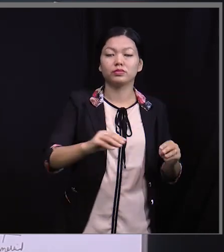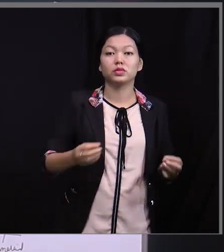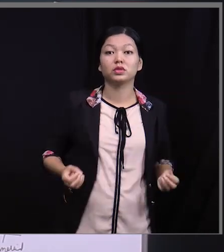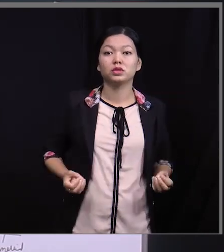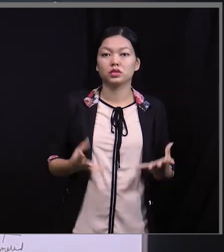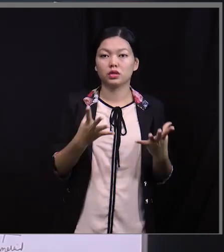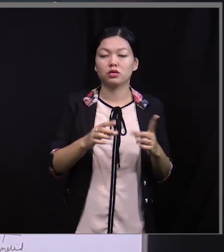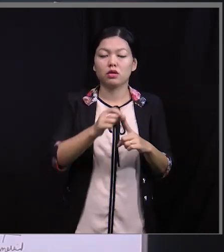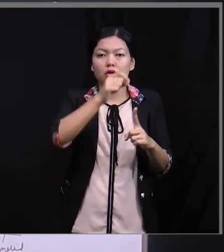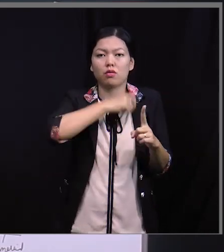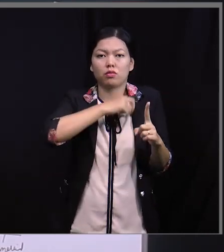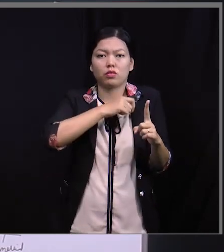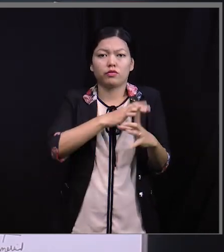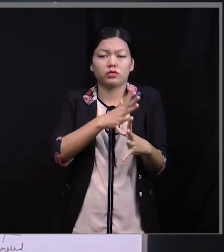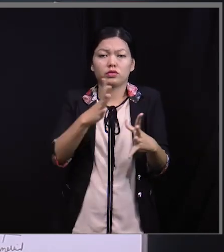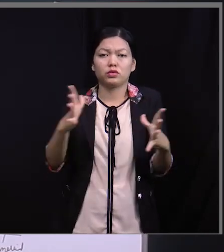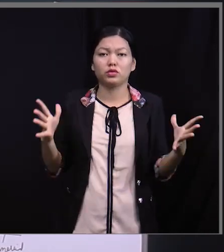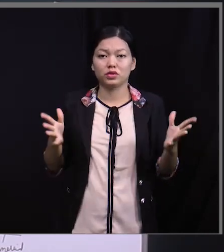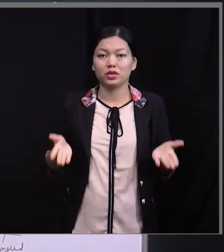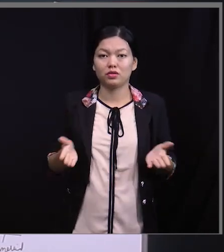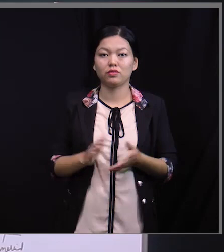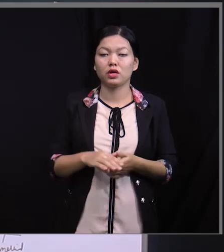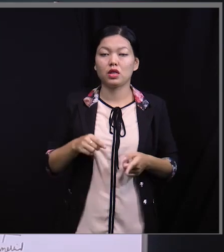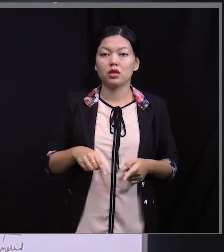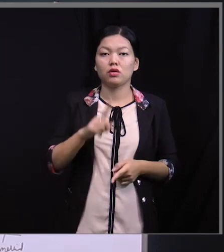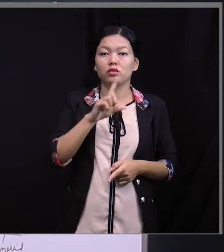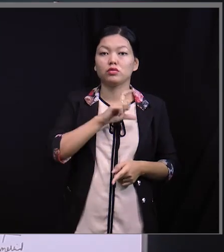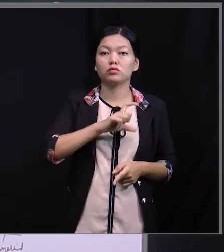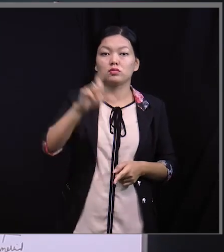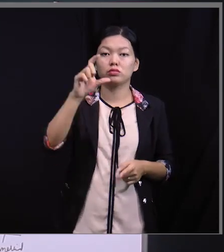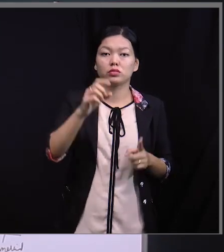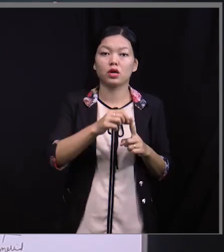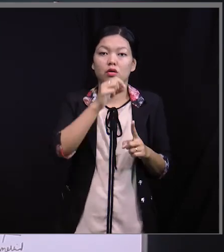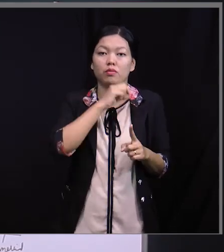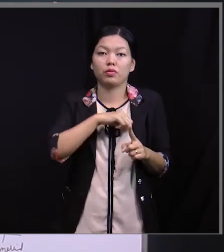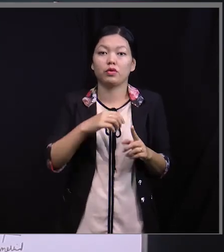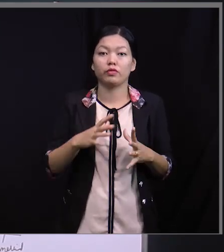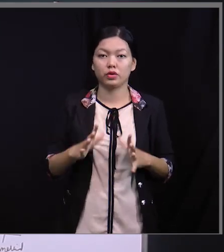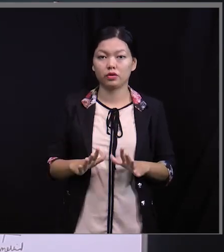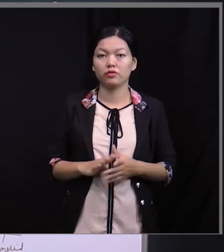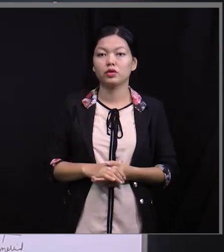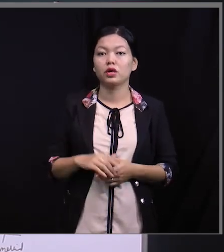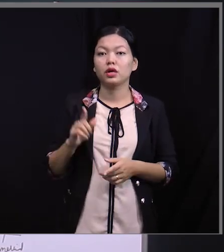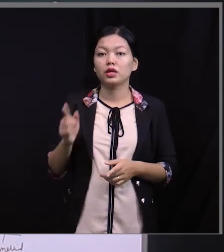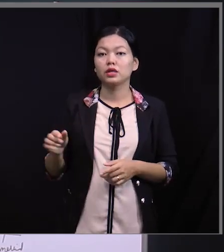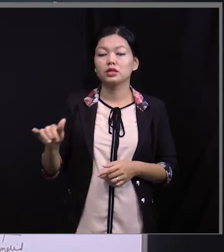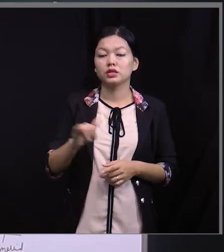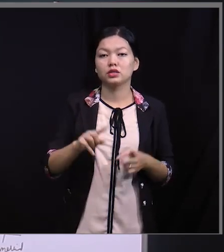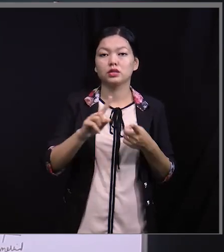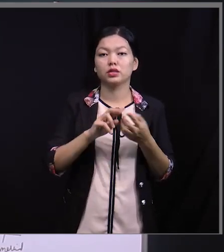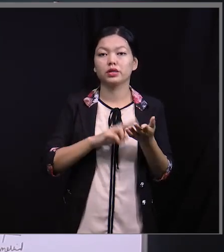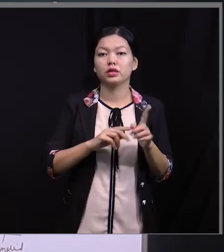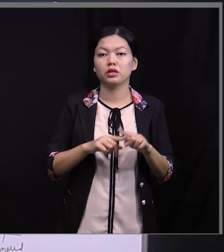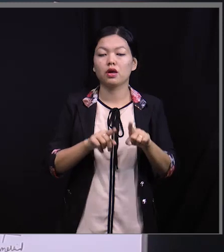idea as an entrepreneur is the first step and a very important step. Next is detailed investigation.